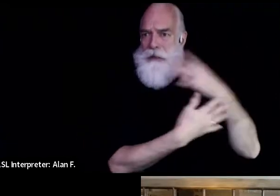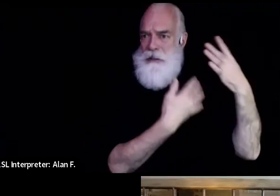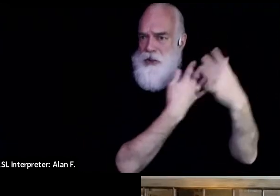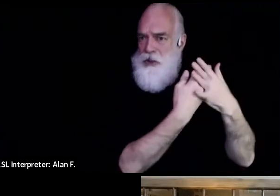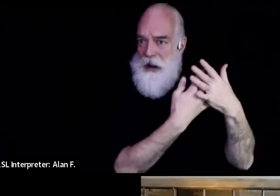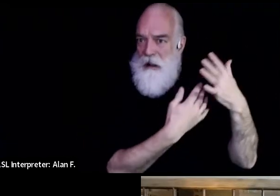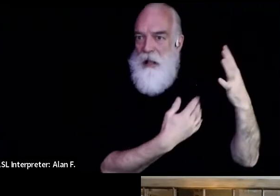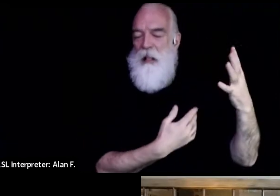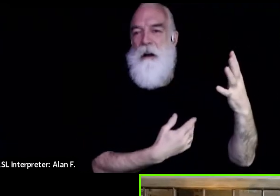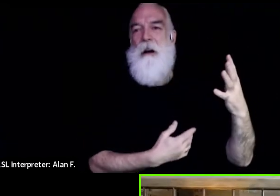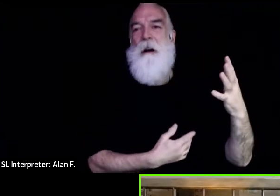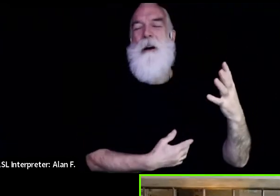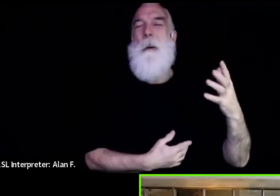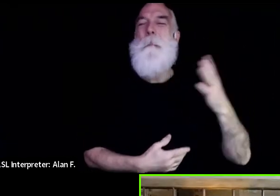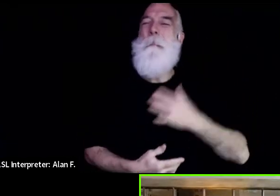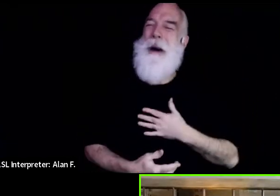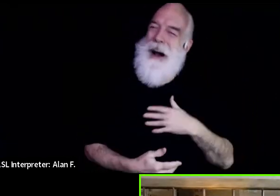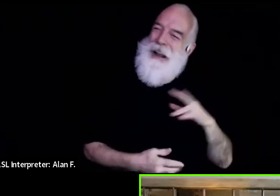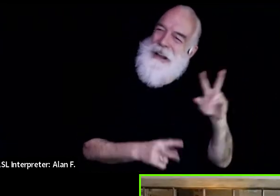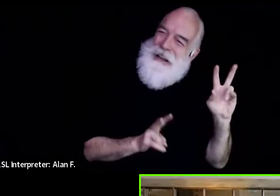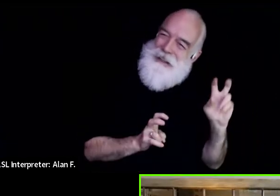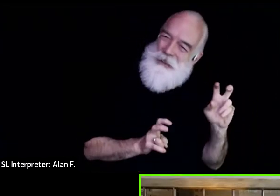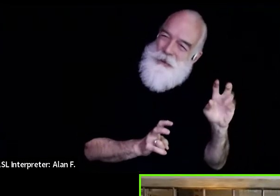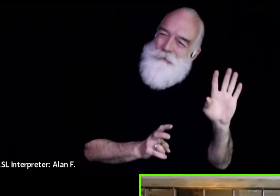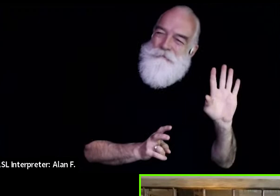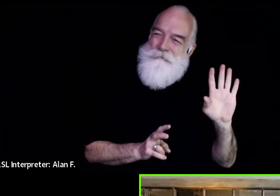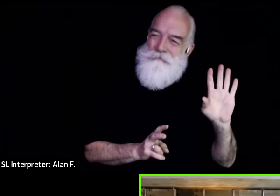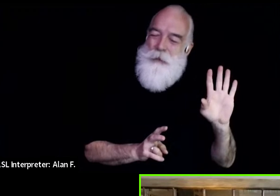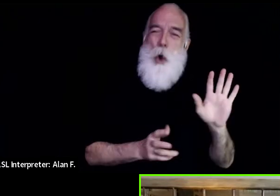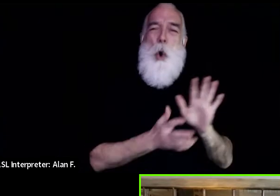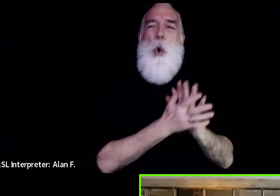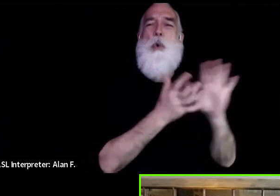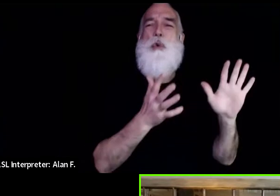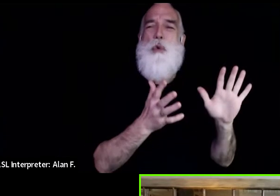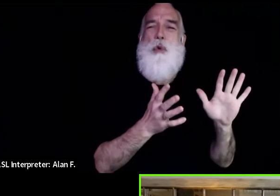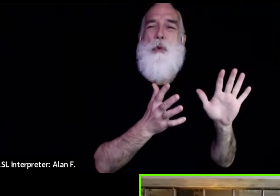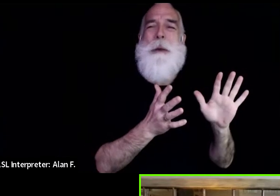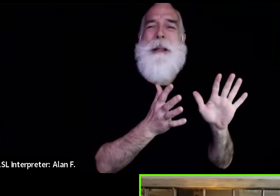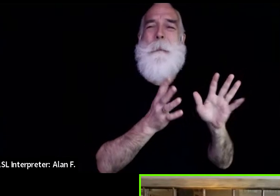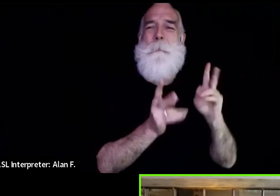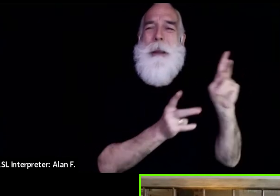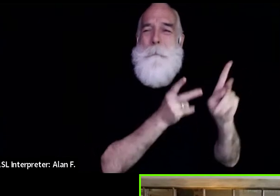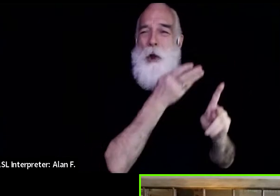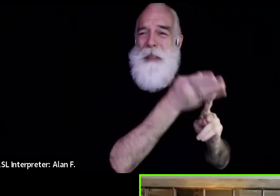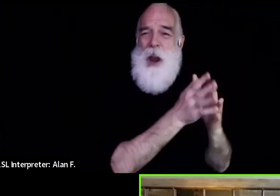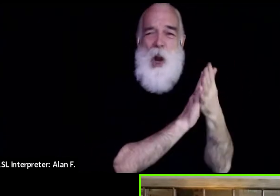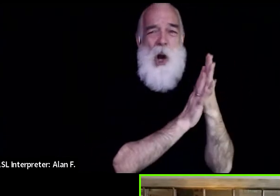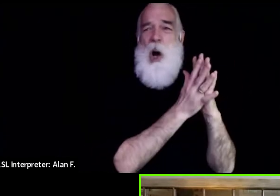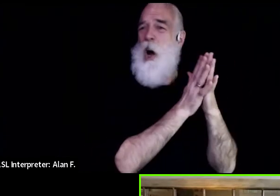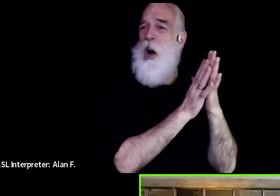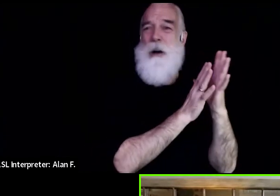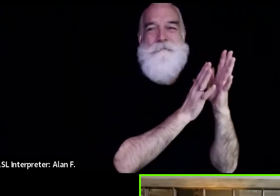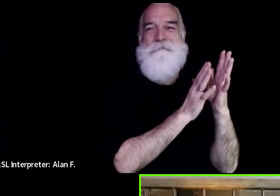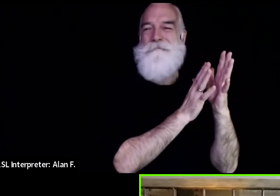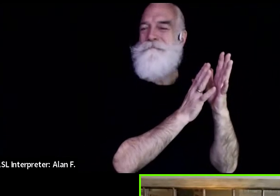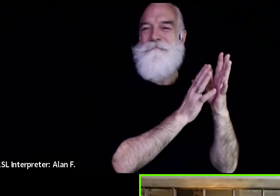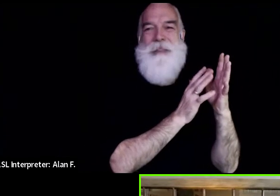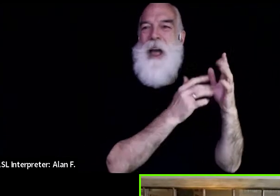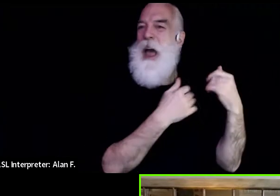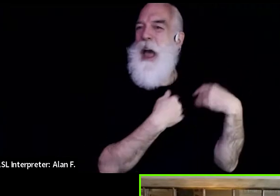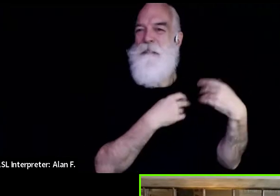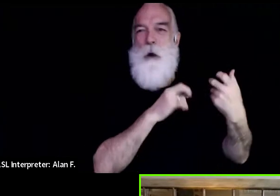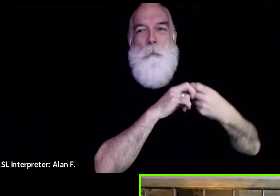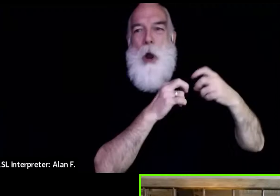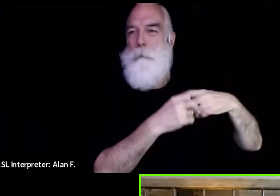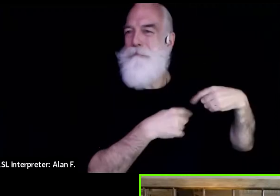issue I have with that issue is this overcrowding issue has existed for 20 plus years. At some point, they were under a